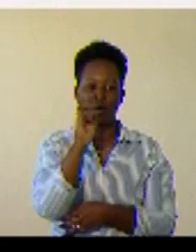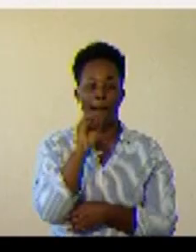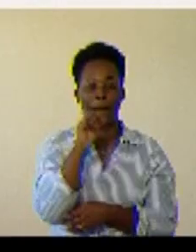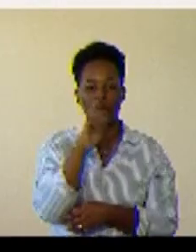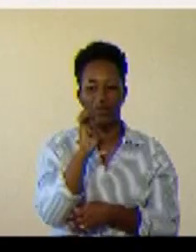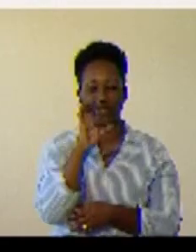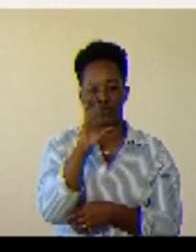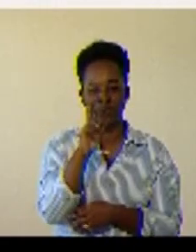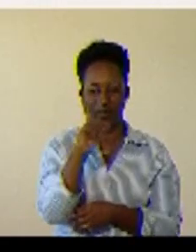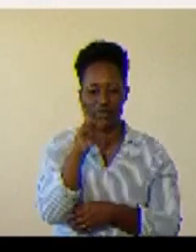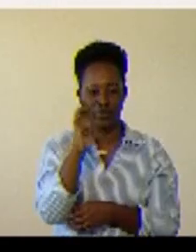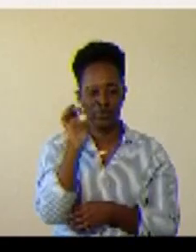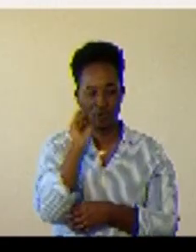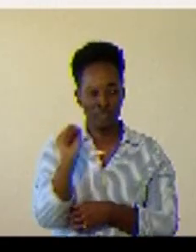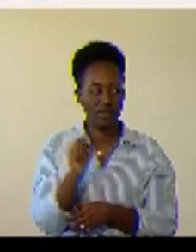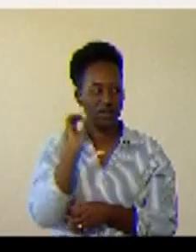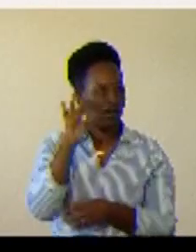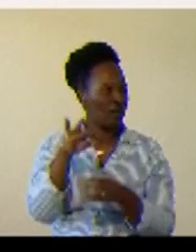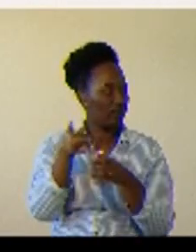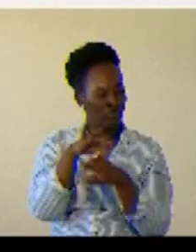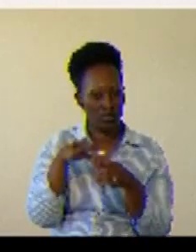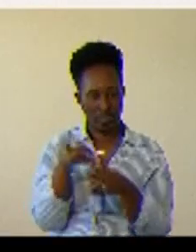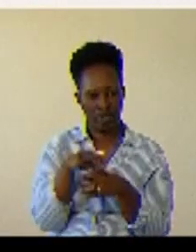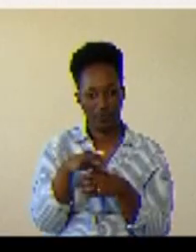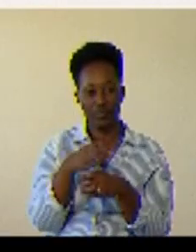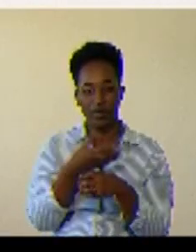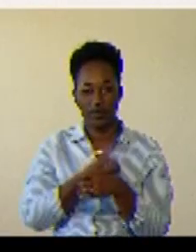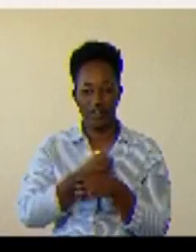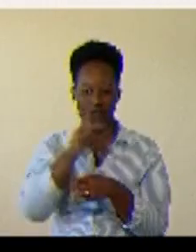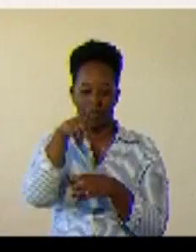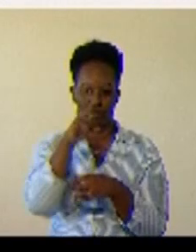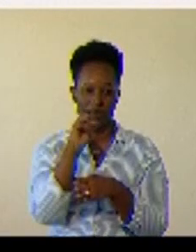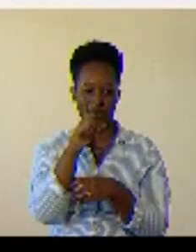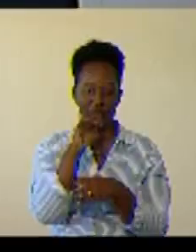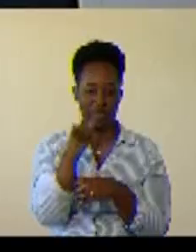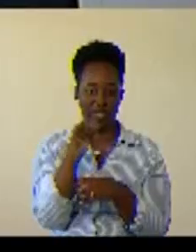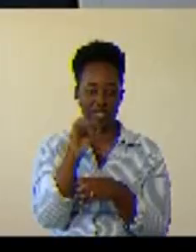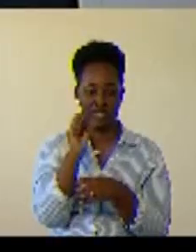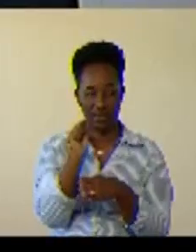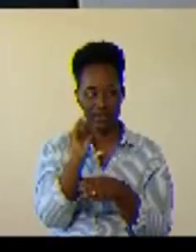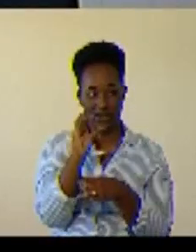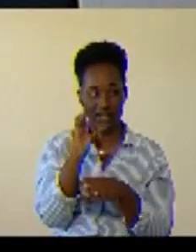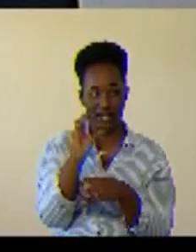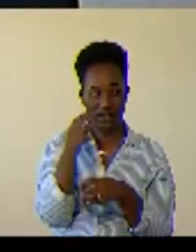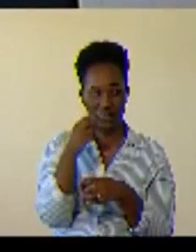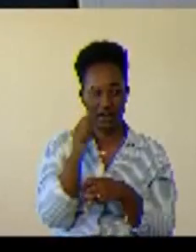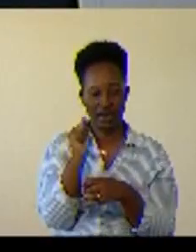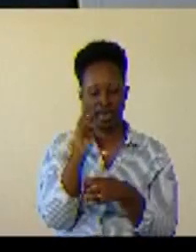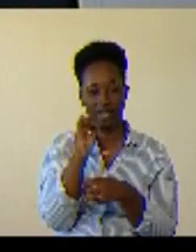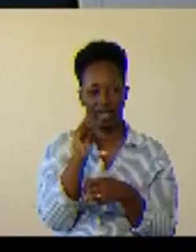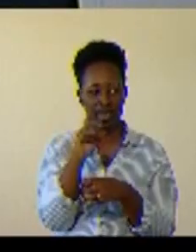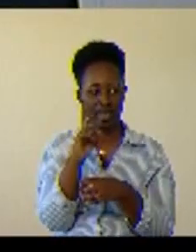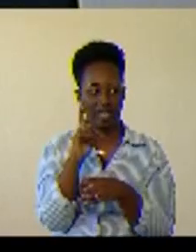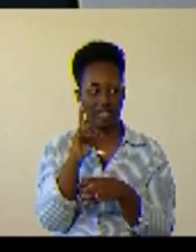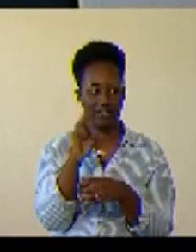simple sugars. We have polysaccharides, and polysaccharides are also complex sugars, and they are made